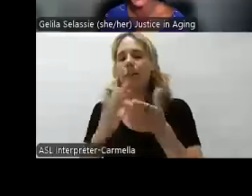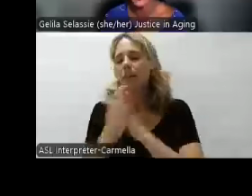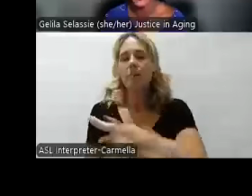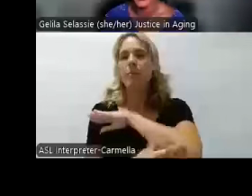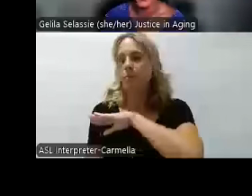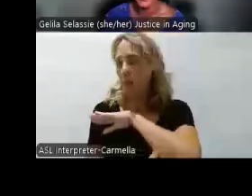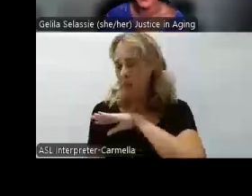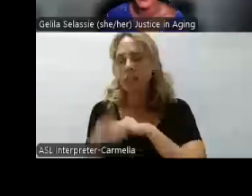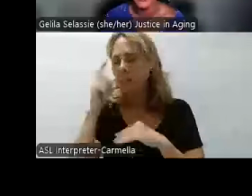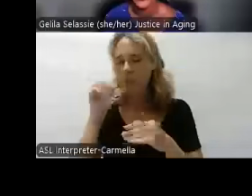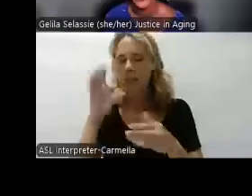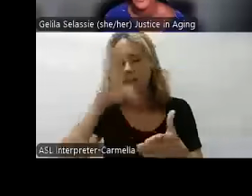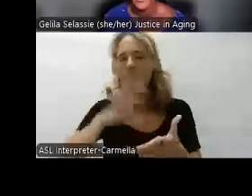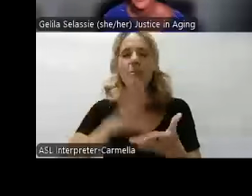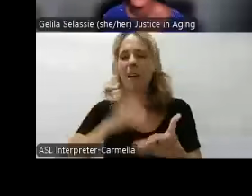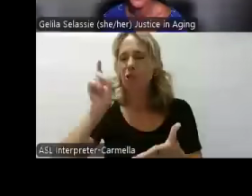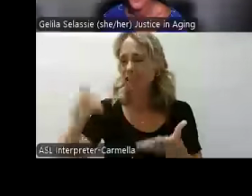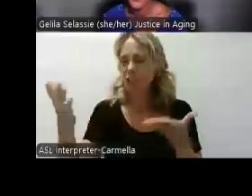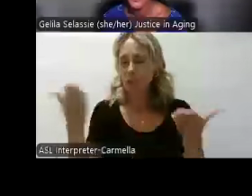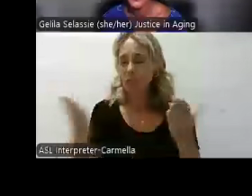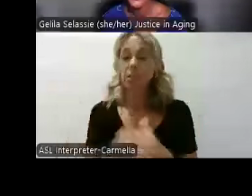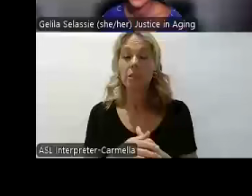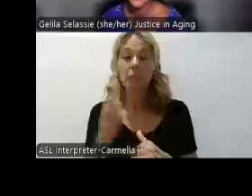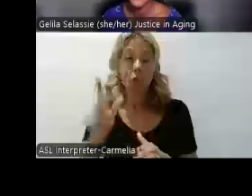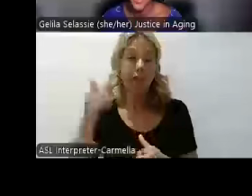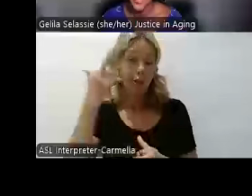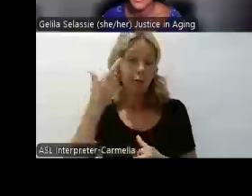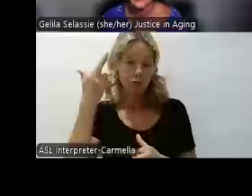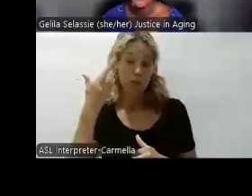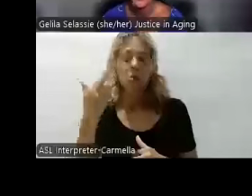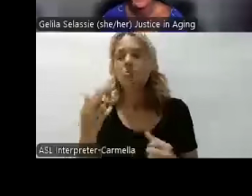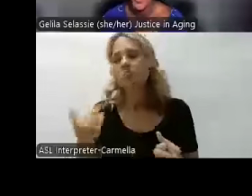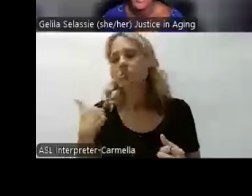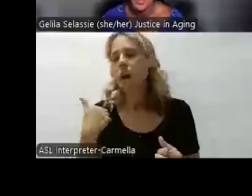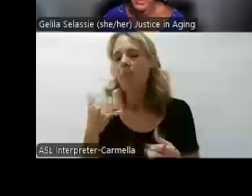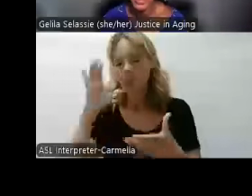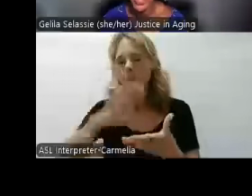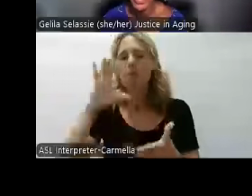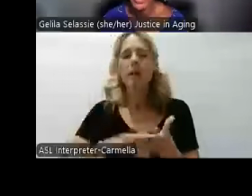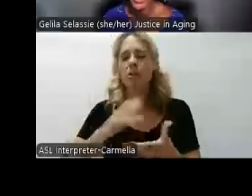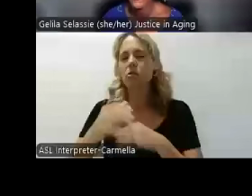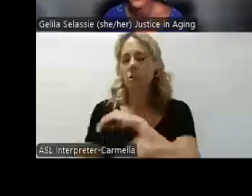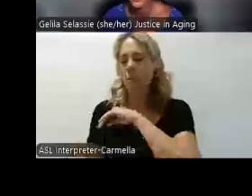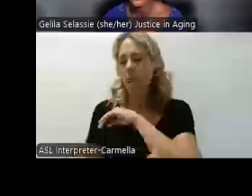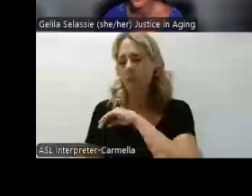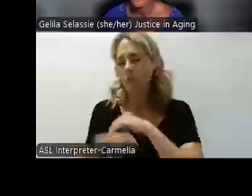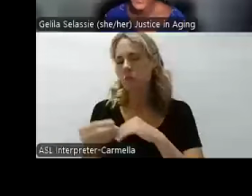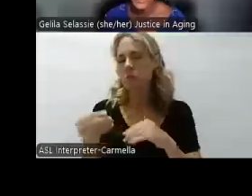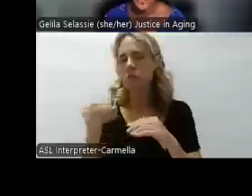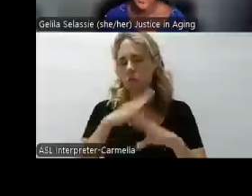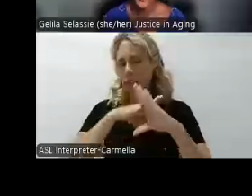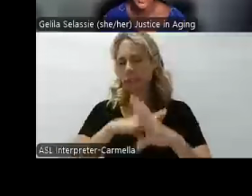a spouse who does need those services. And so for that reason, there are spousal impoverishment protections, which